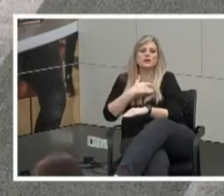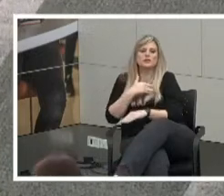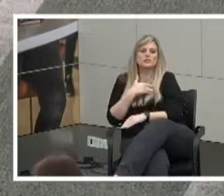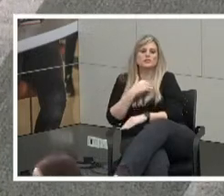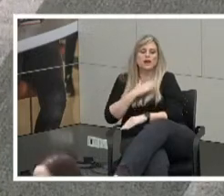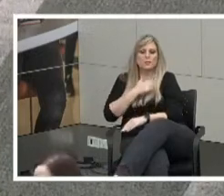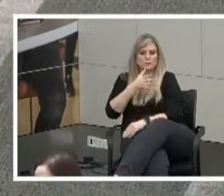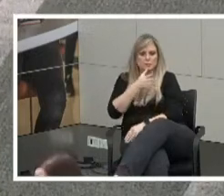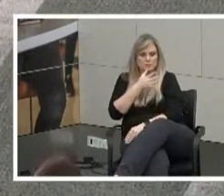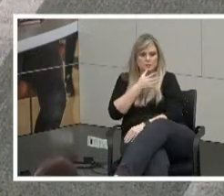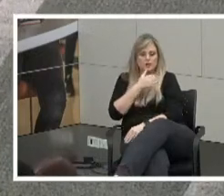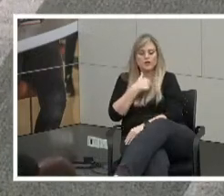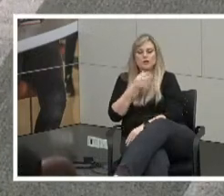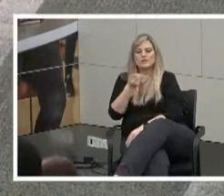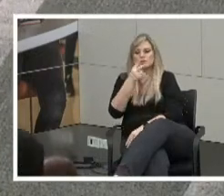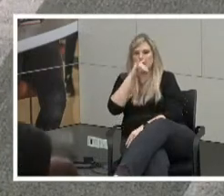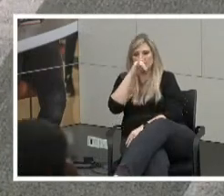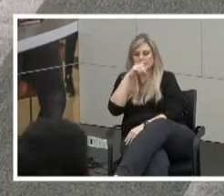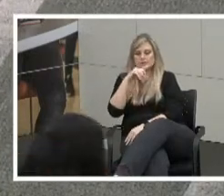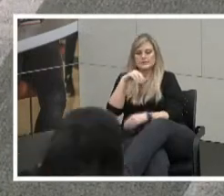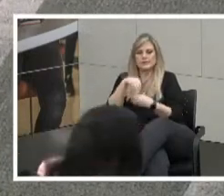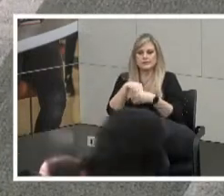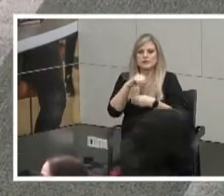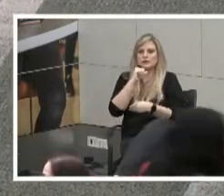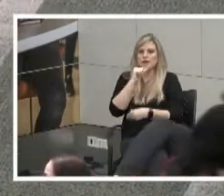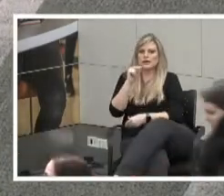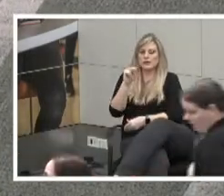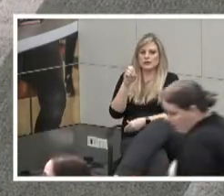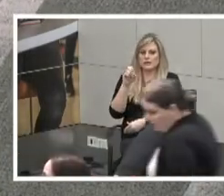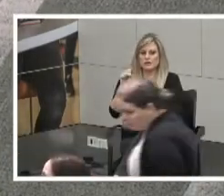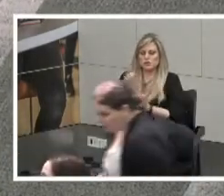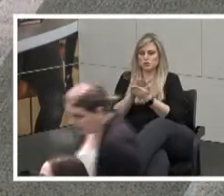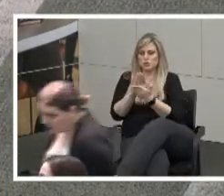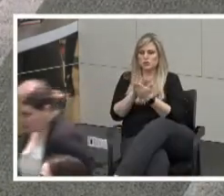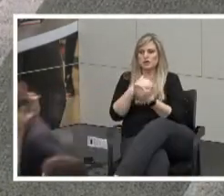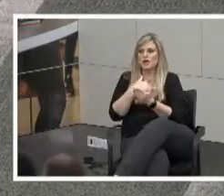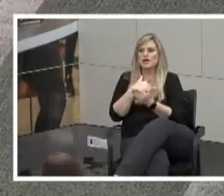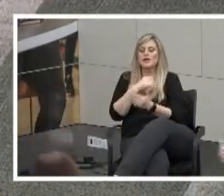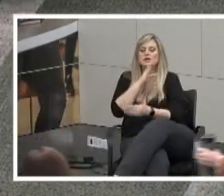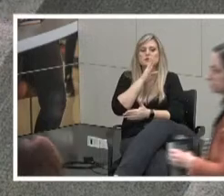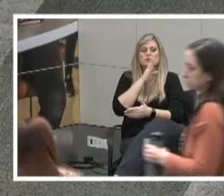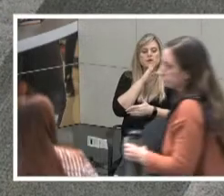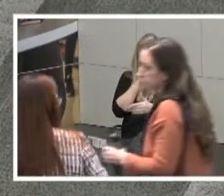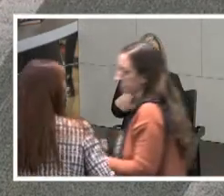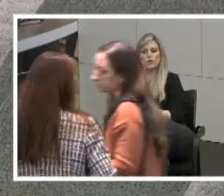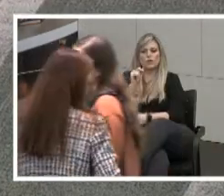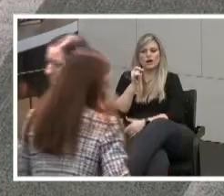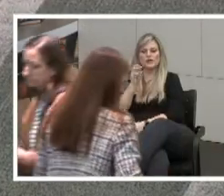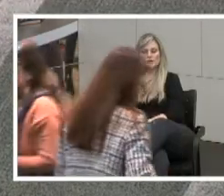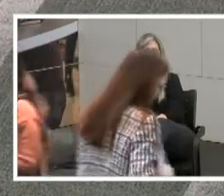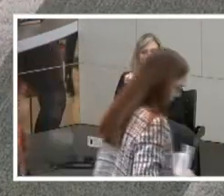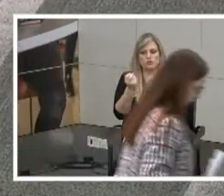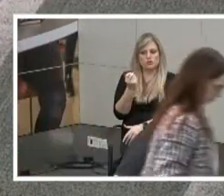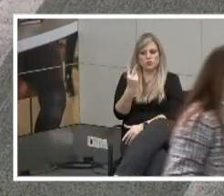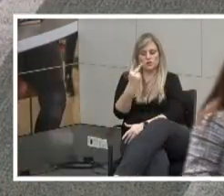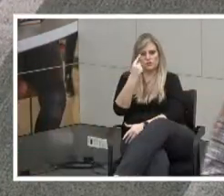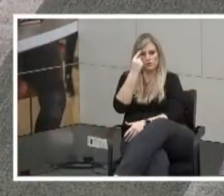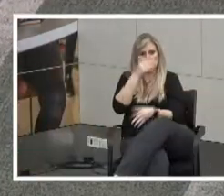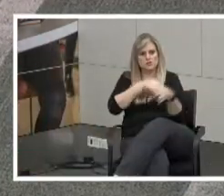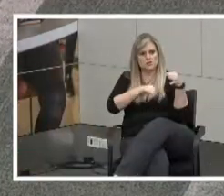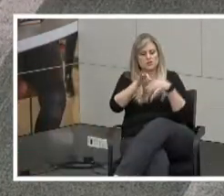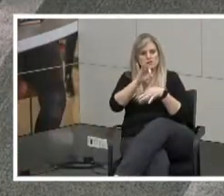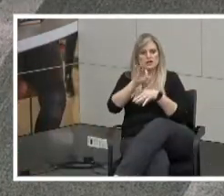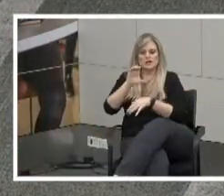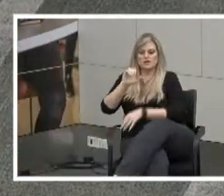I'm a parent of two kids in non- NES schools I'm speaking on be I'm speaking speaking on item 12 and on behalf of cie